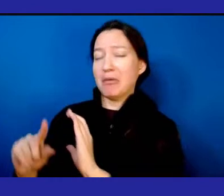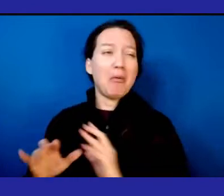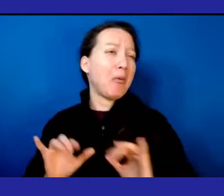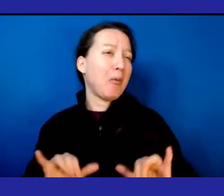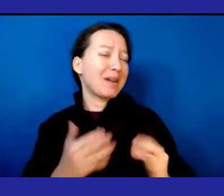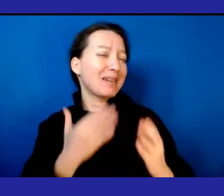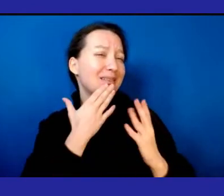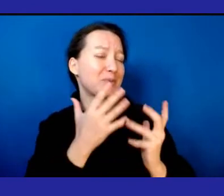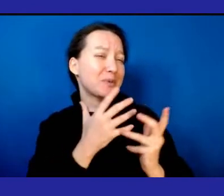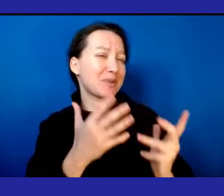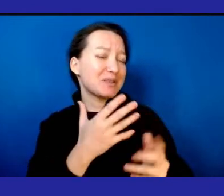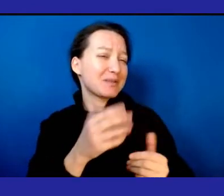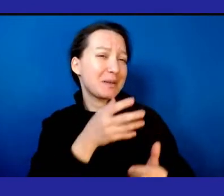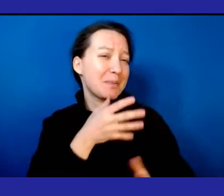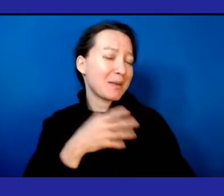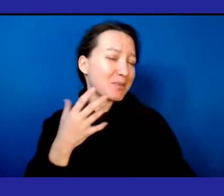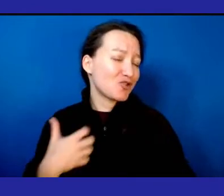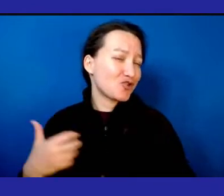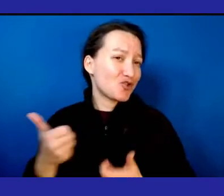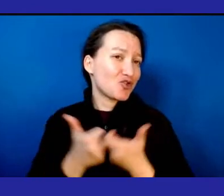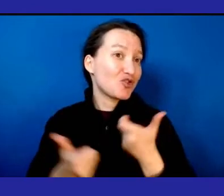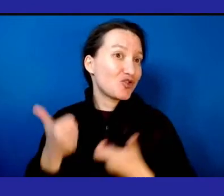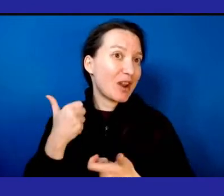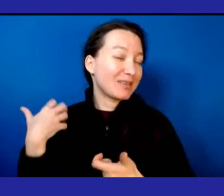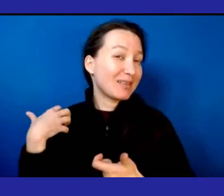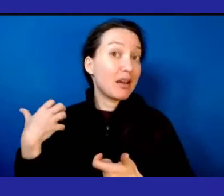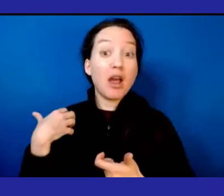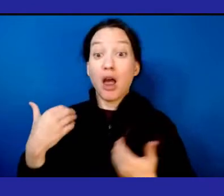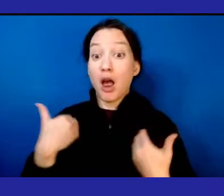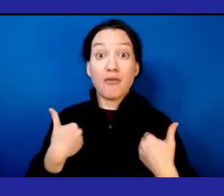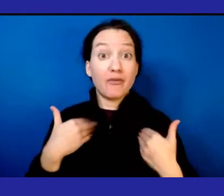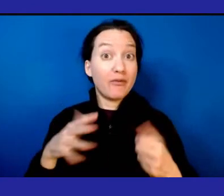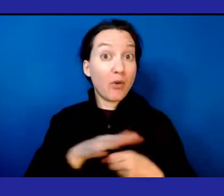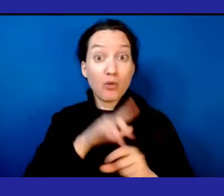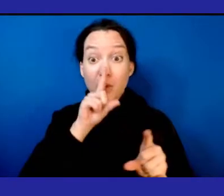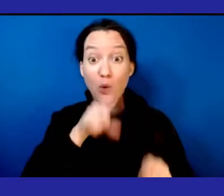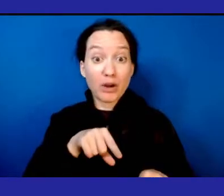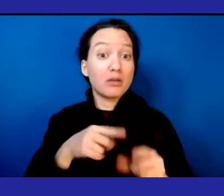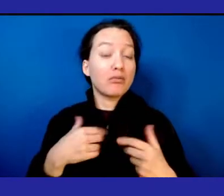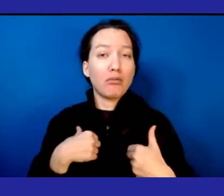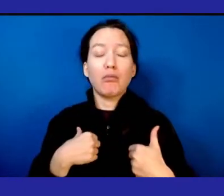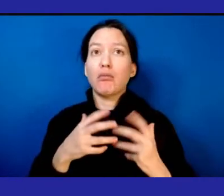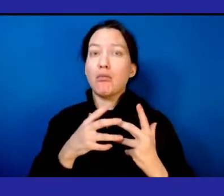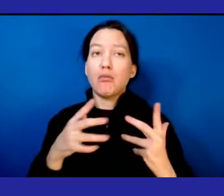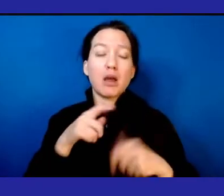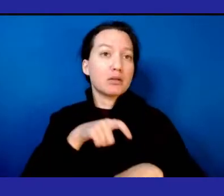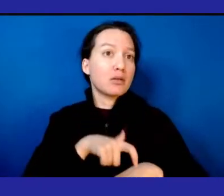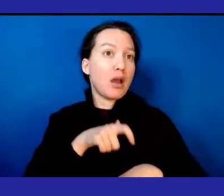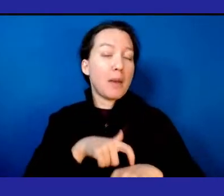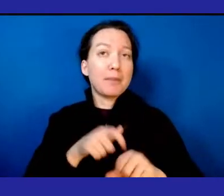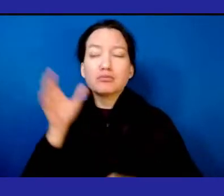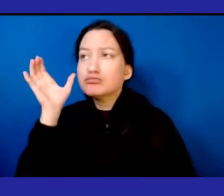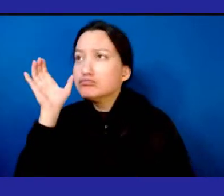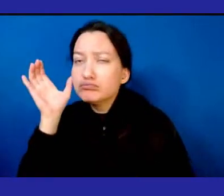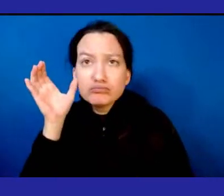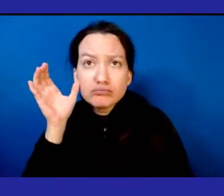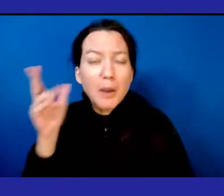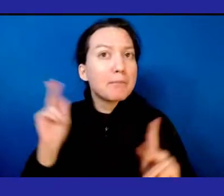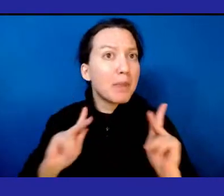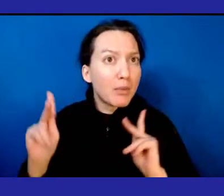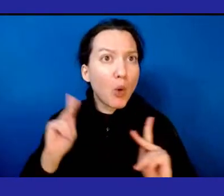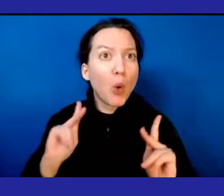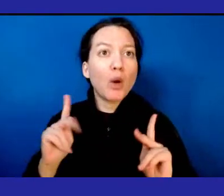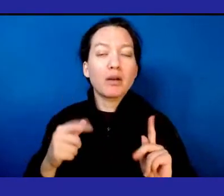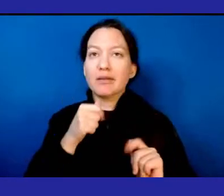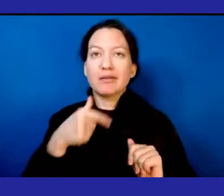Chair. You have the full report, and I like to spend as much time hearing from people, not me